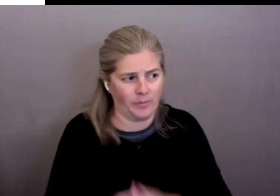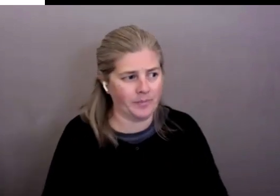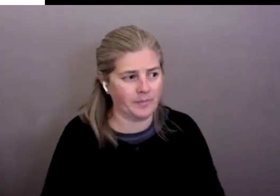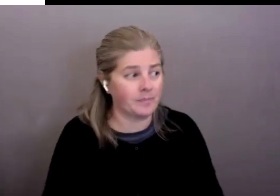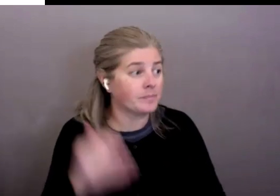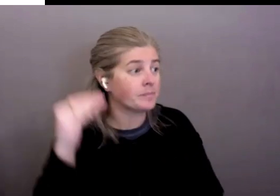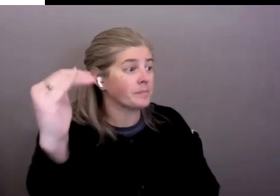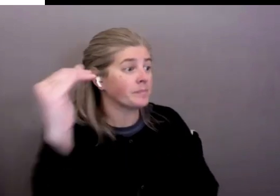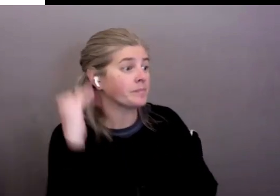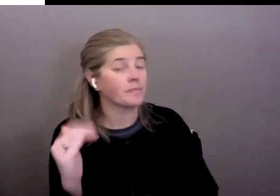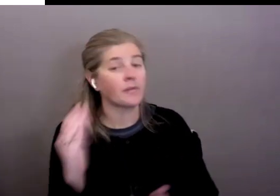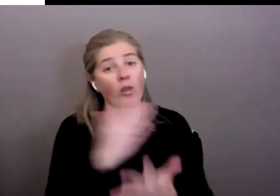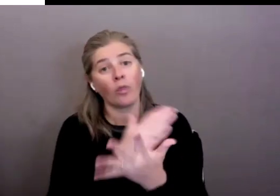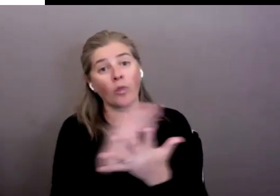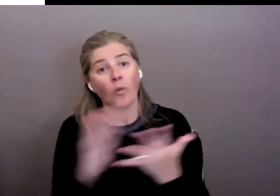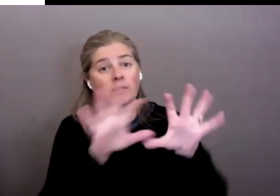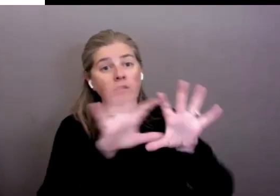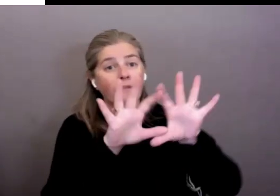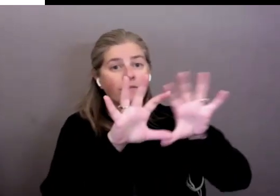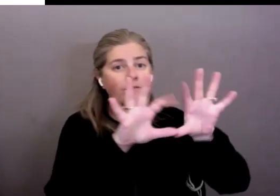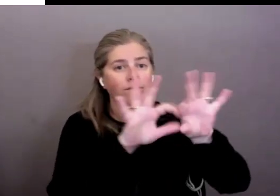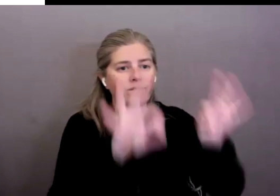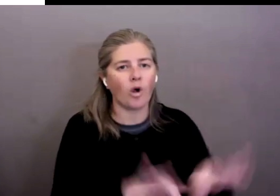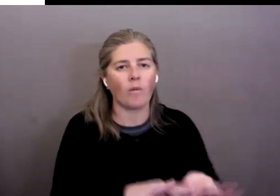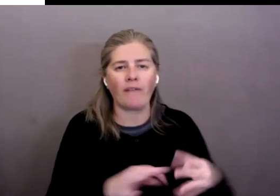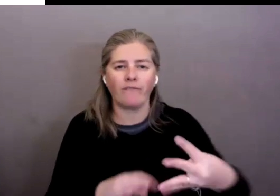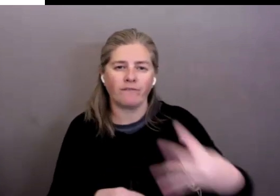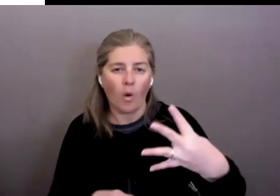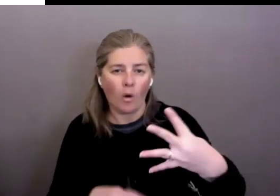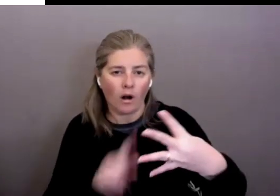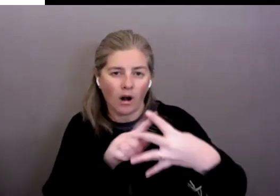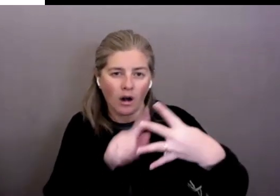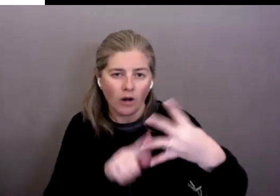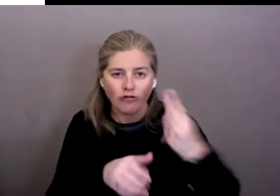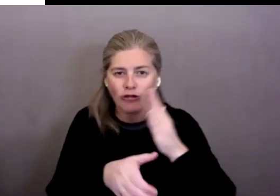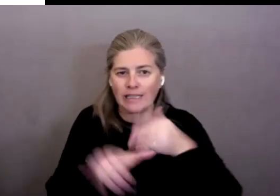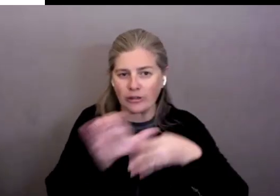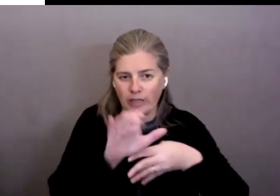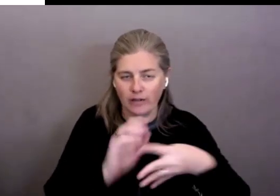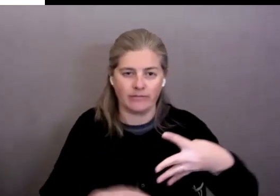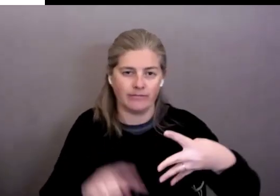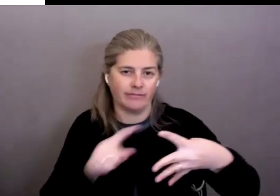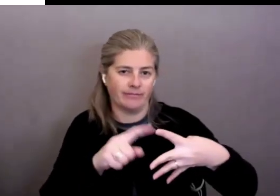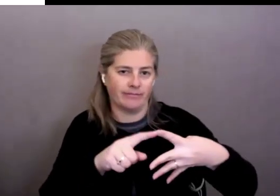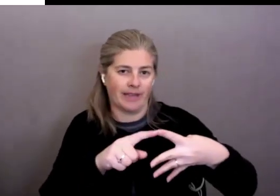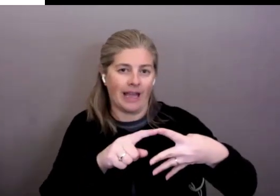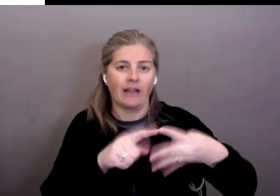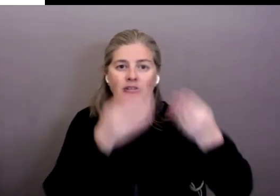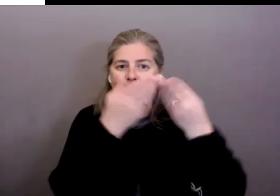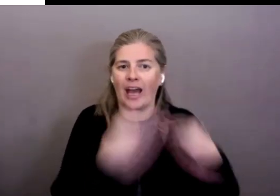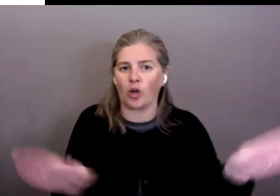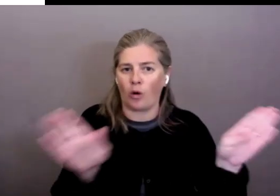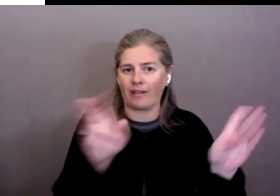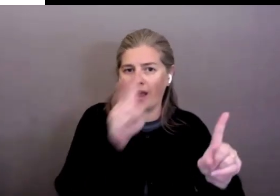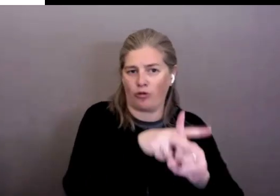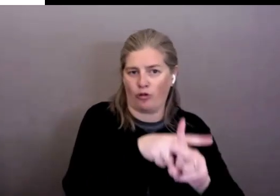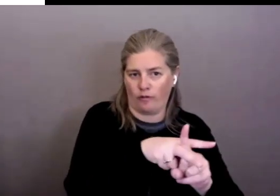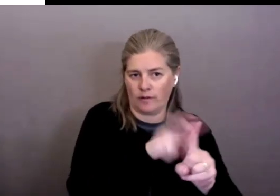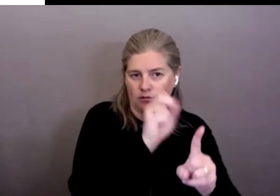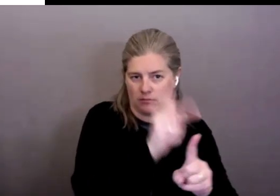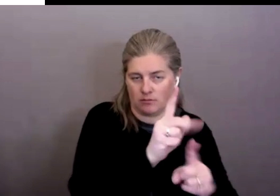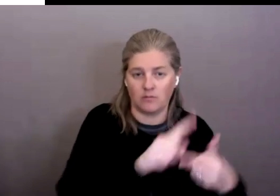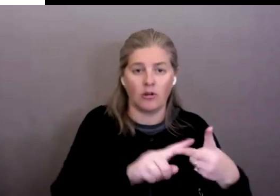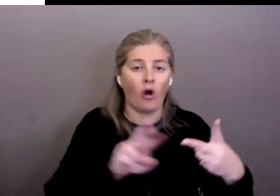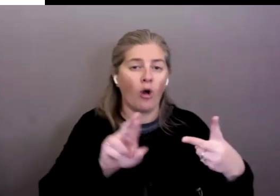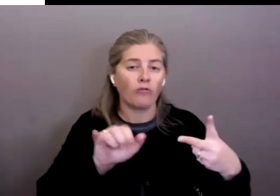So the rest of the form is divided into 4 approval criteria. First, we'll discuss categorically approved agreements. Then there's the risk screening